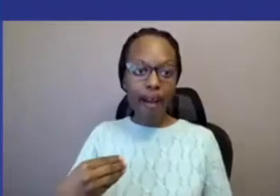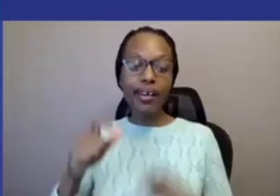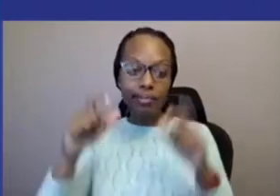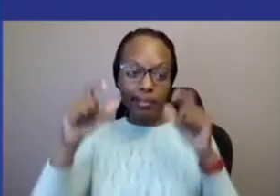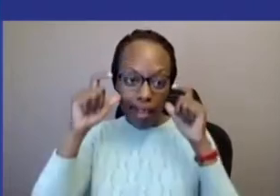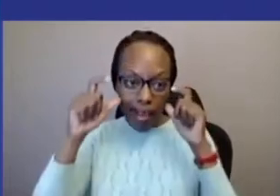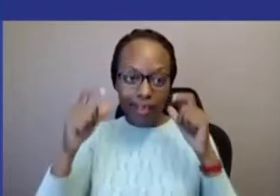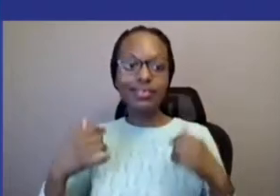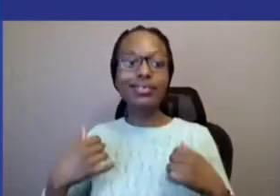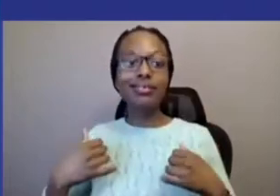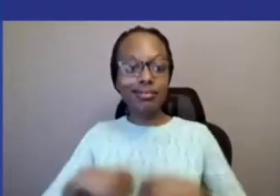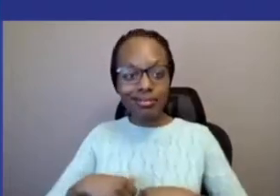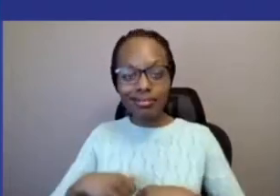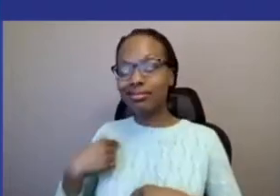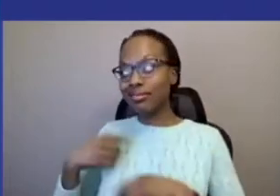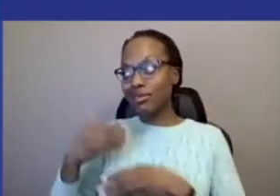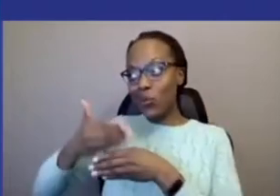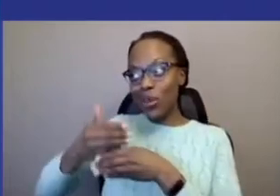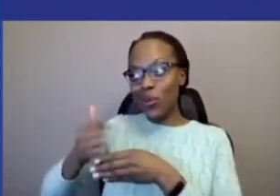snow.